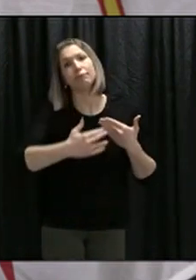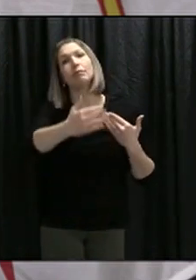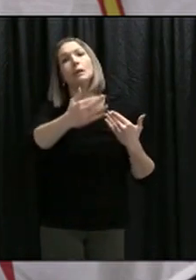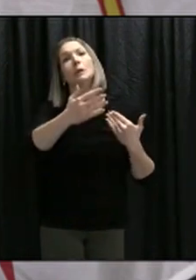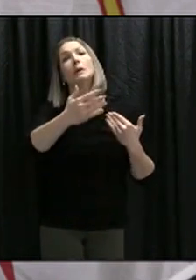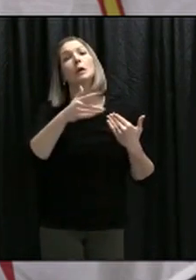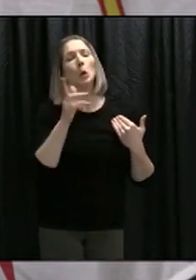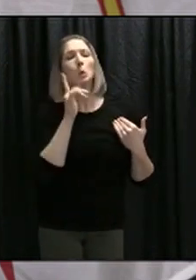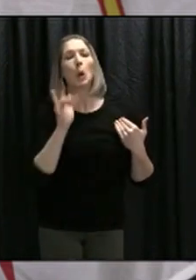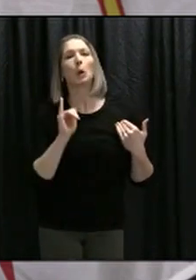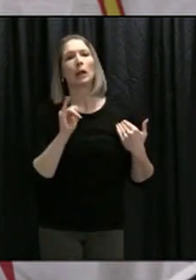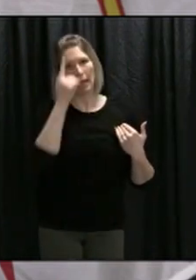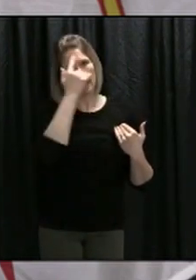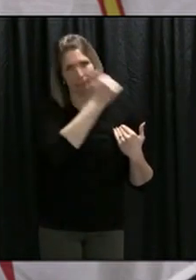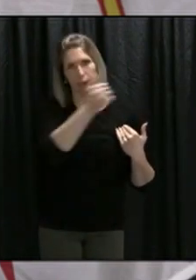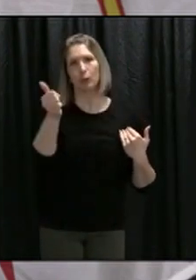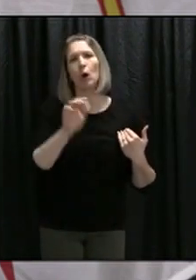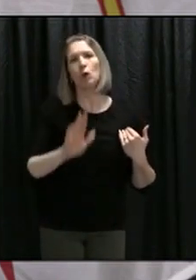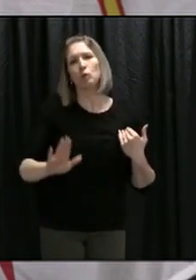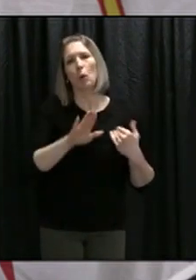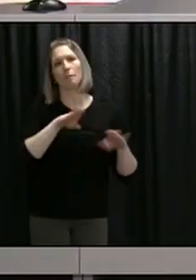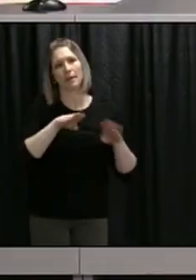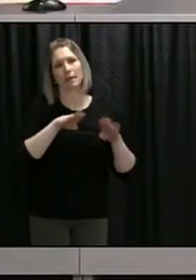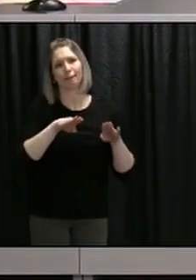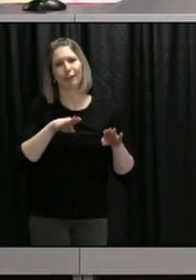in our province. Thank you.